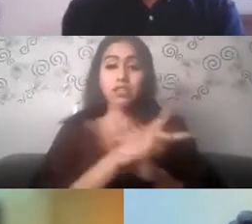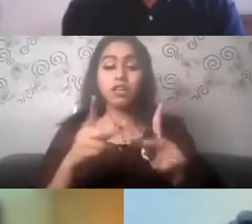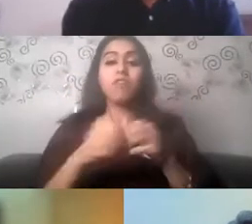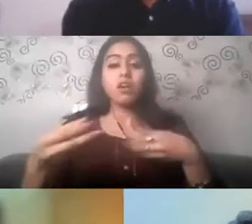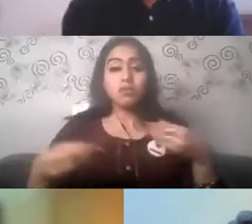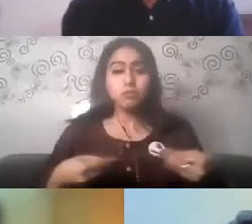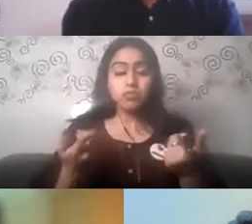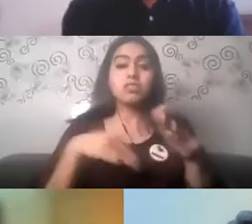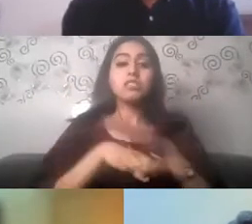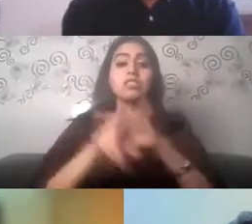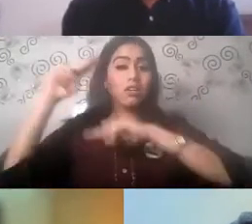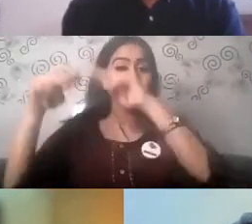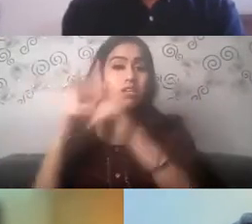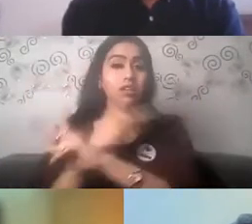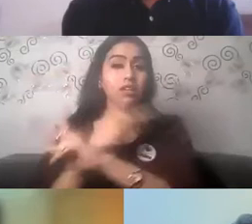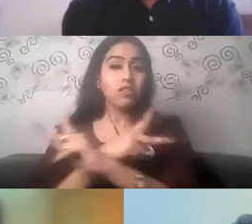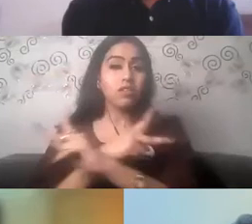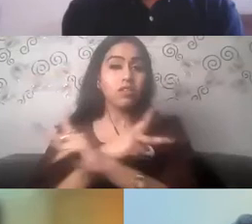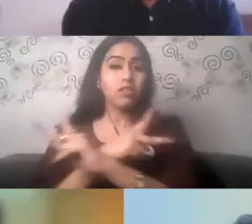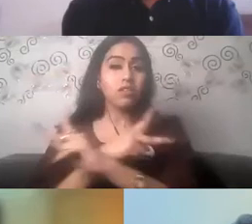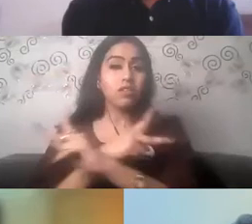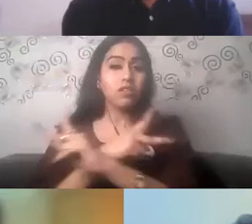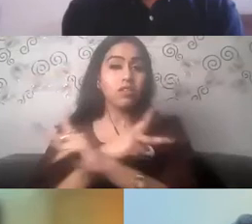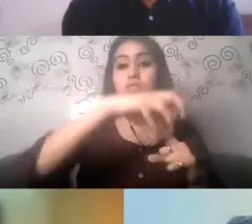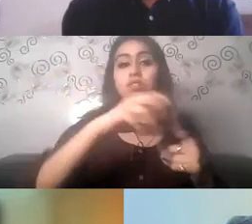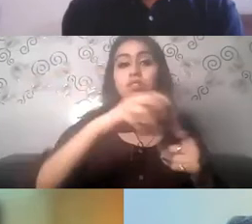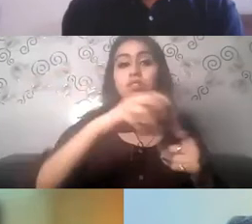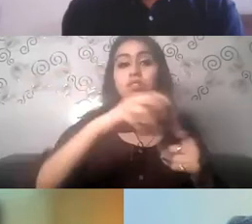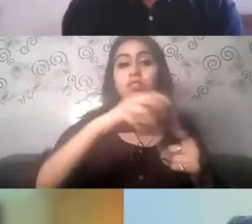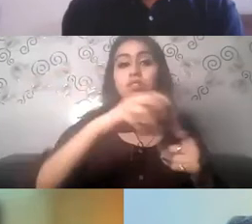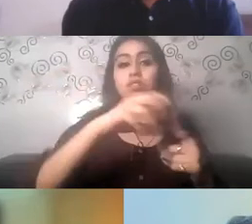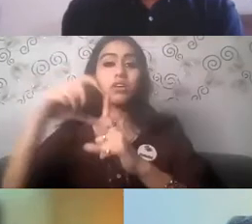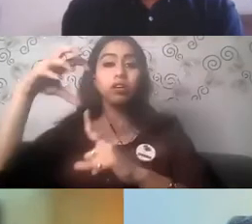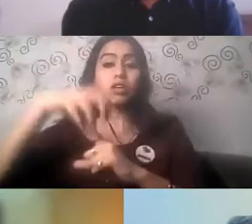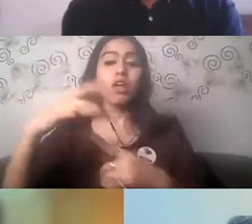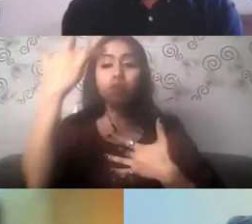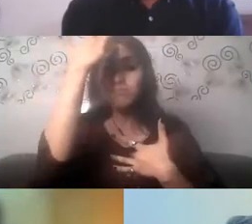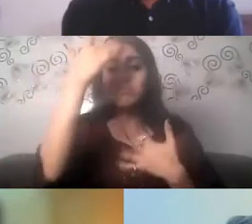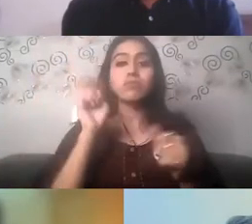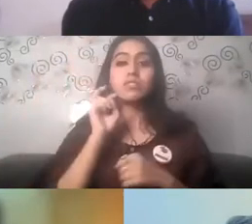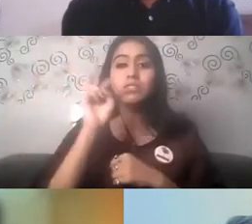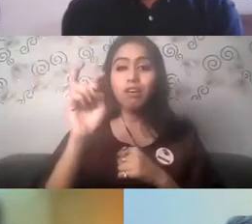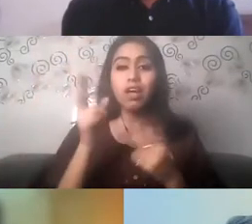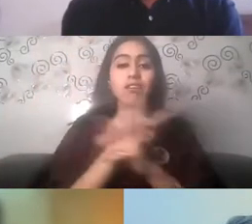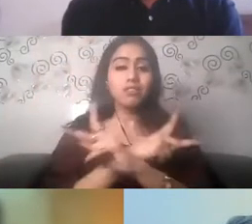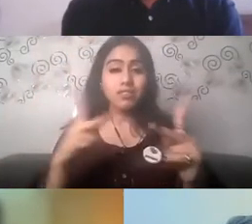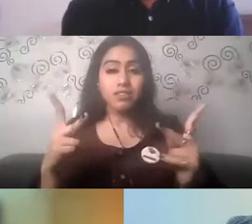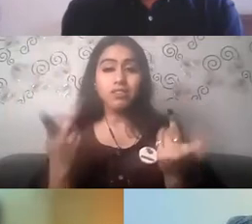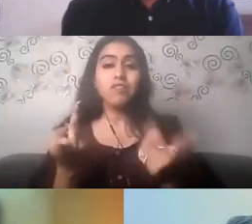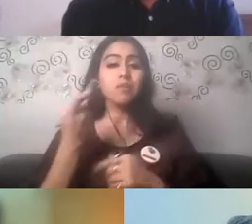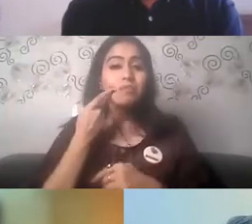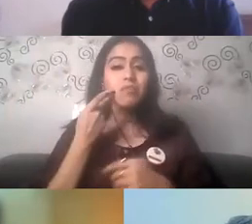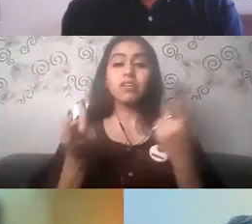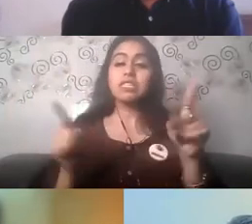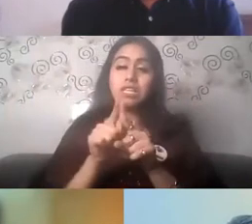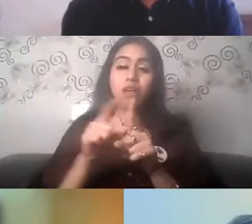and Industrial Strategy? Can we work with the Departments of Education, Environment, Health and Social, Transport? There is so much work that